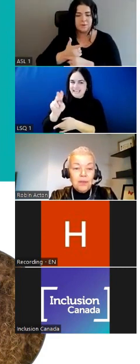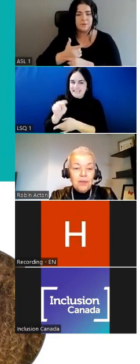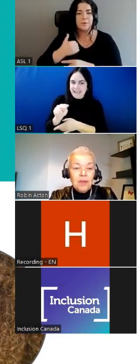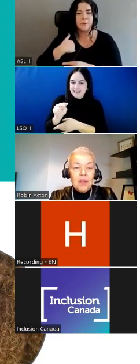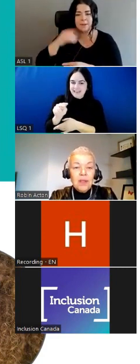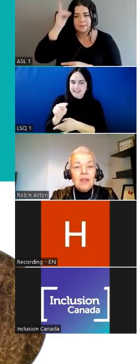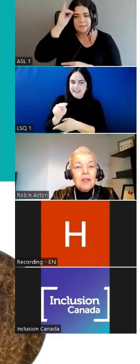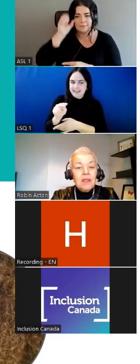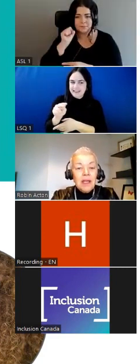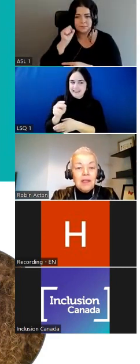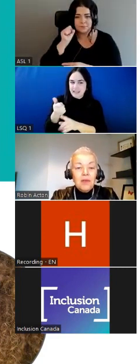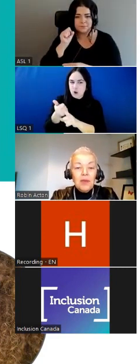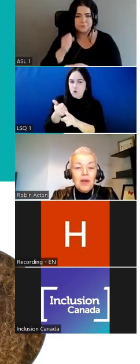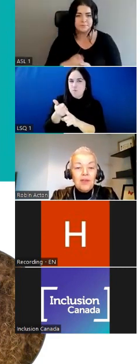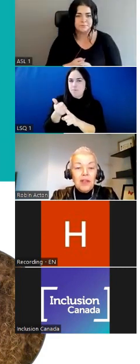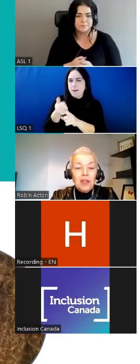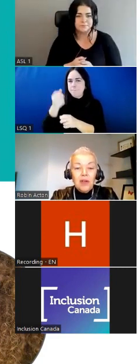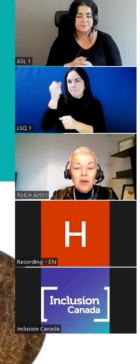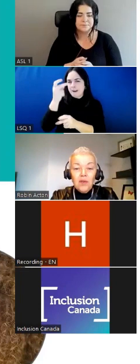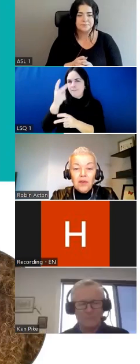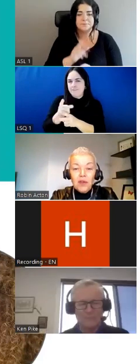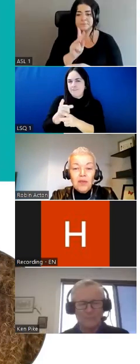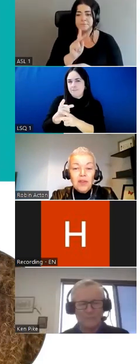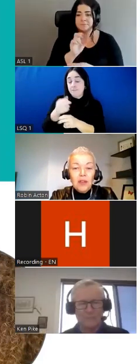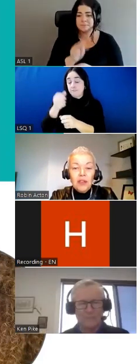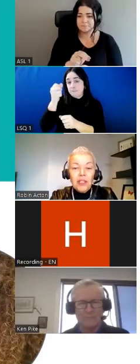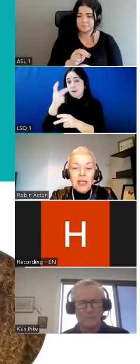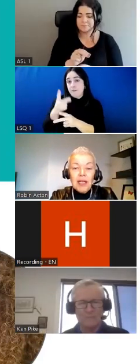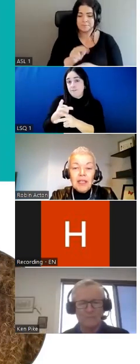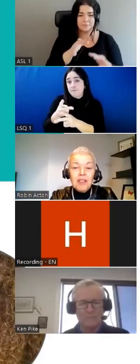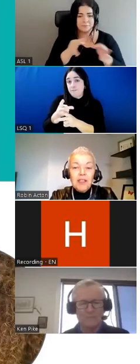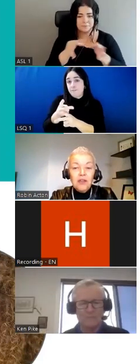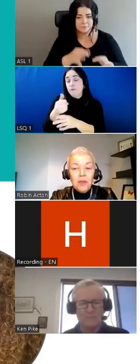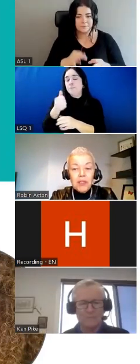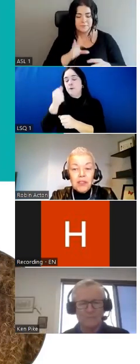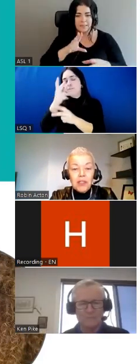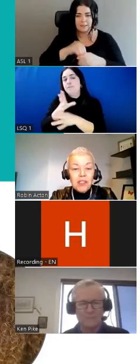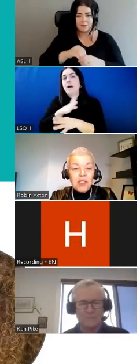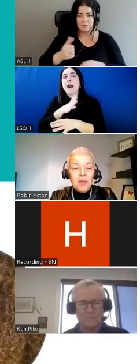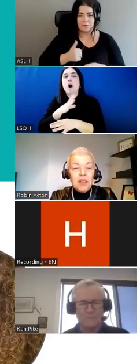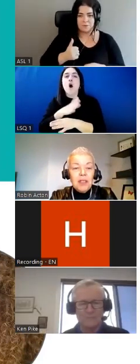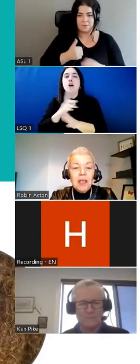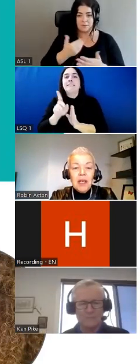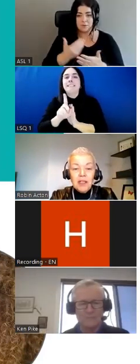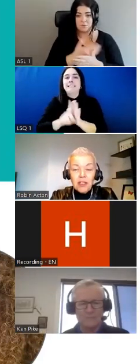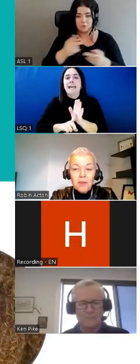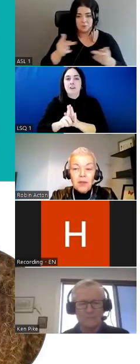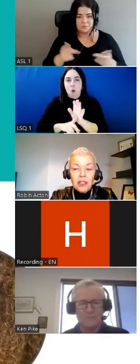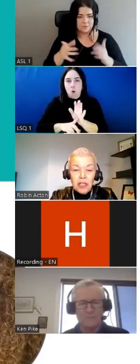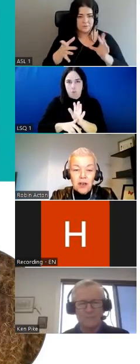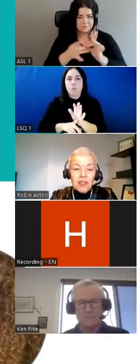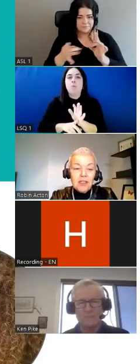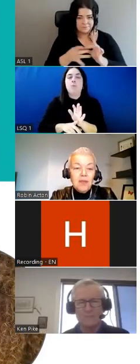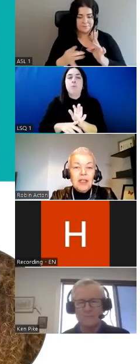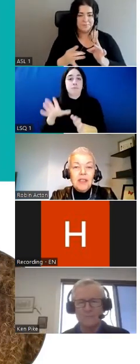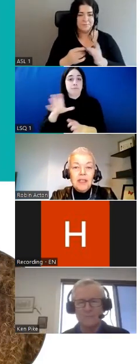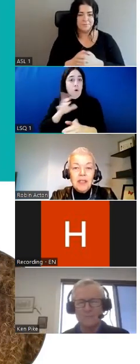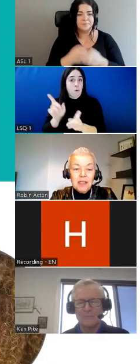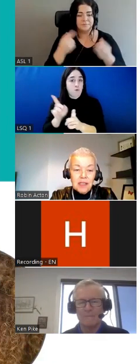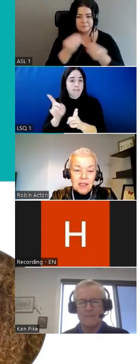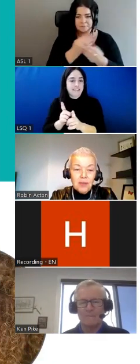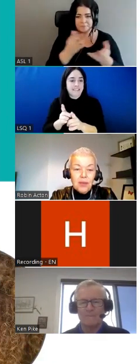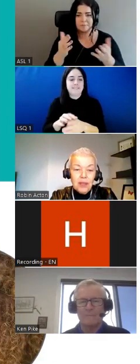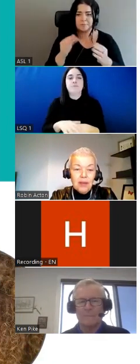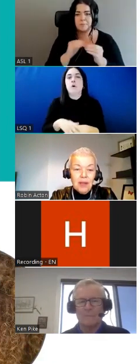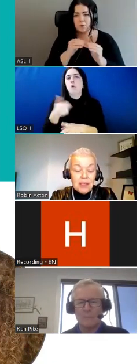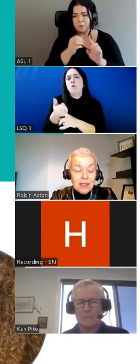syndrome. Ken will be offering you an overview of Inclusion Canada's new position statement and sharing some insight